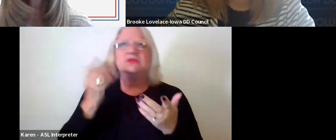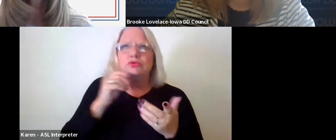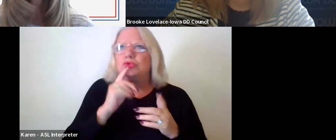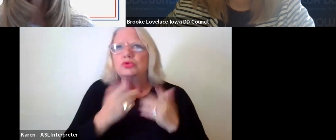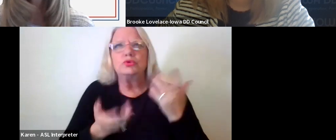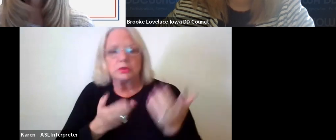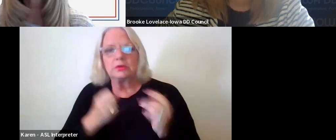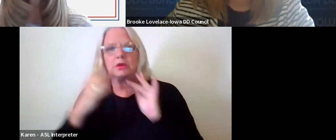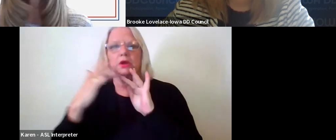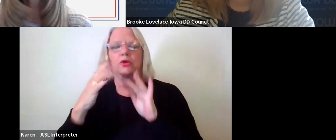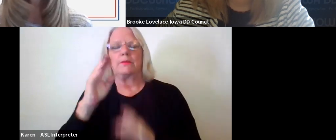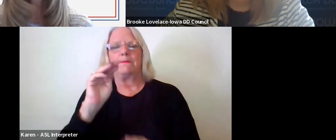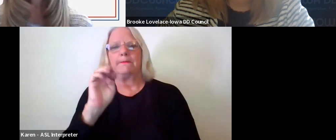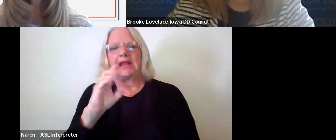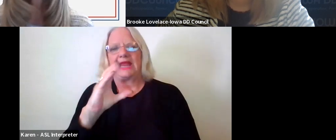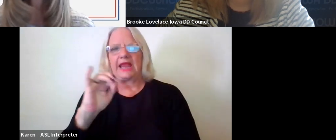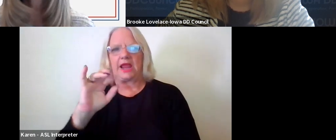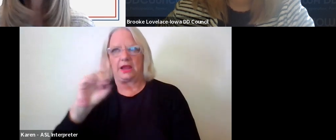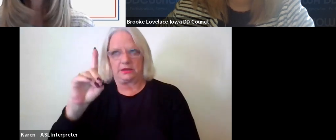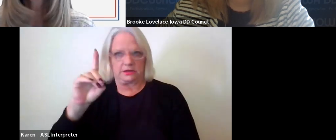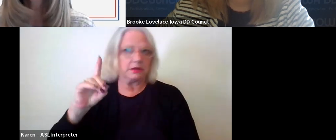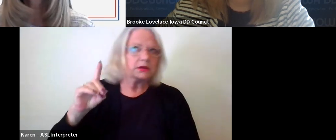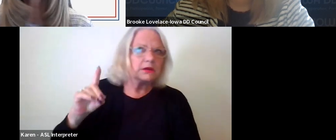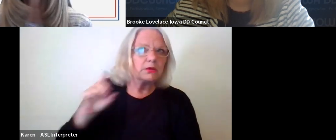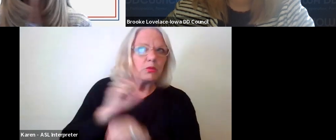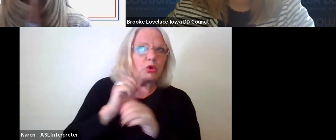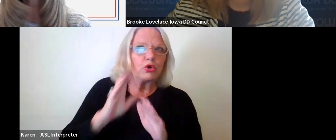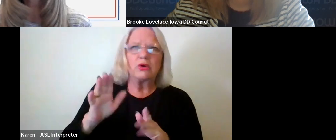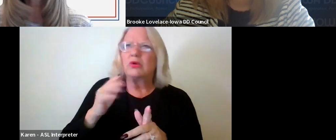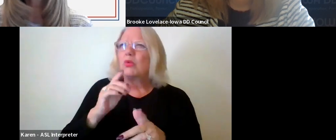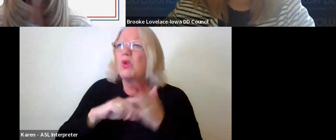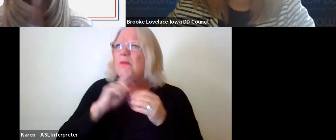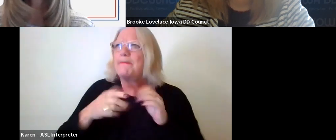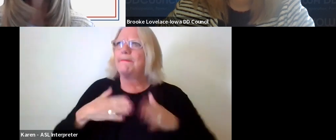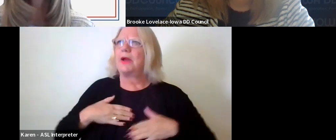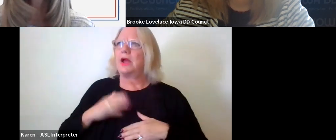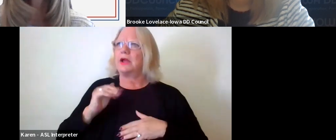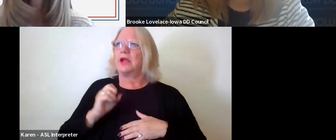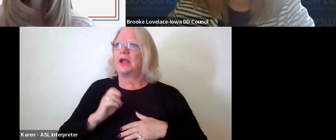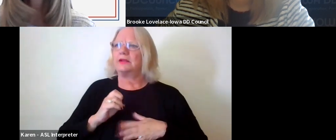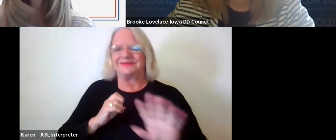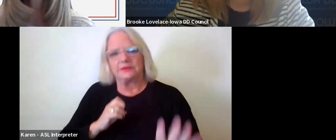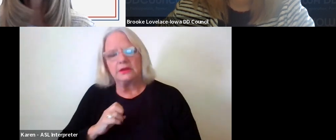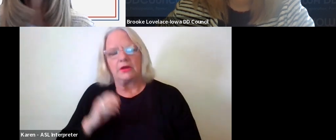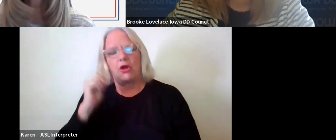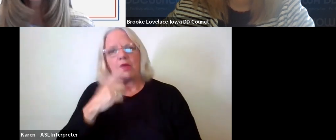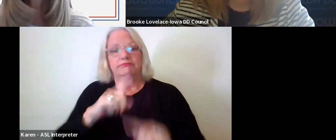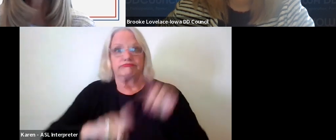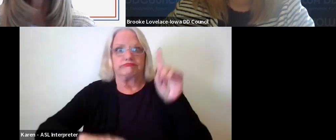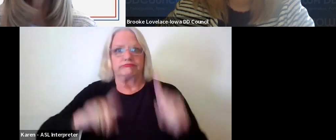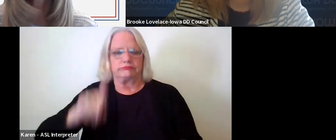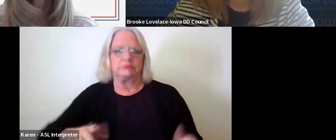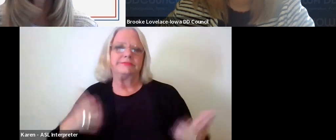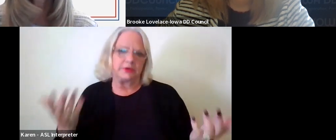maintenance worker if you have questions regarding your specific case. It gets really difficult for us to answer